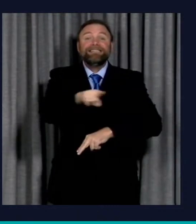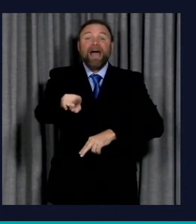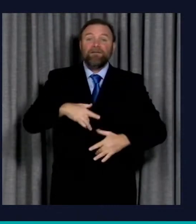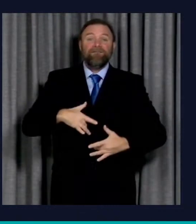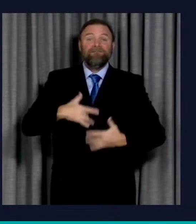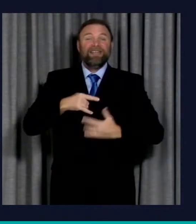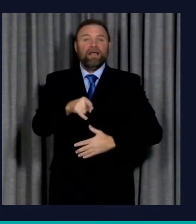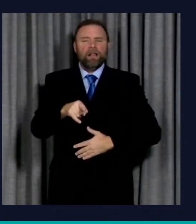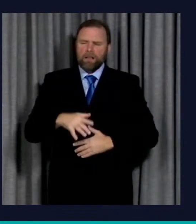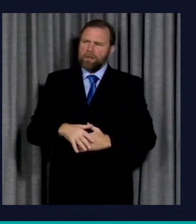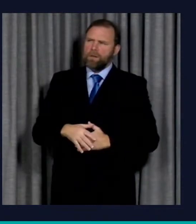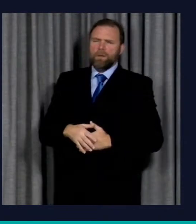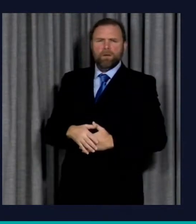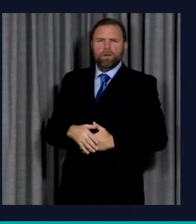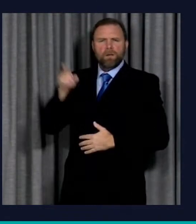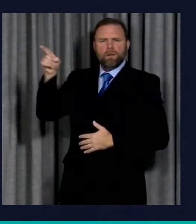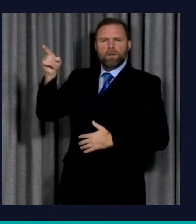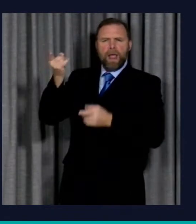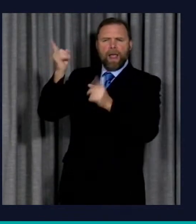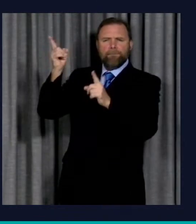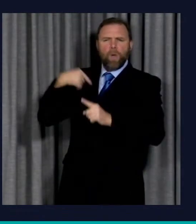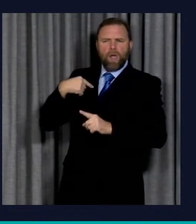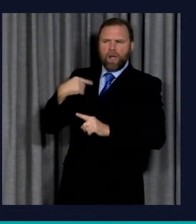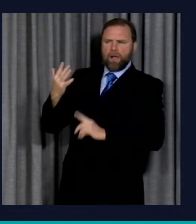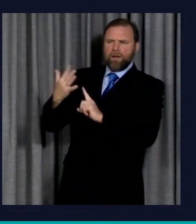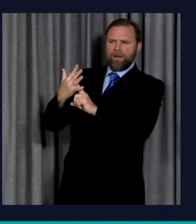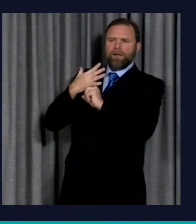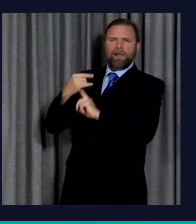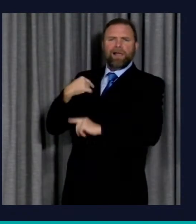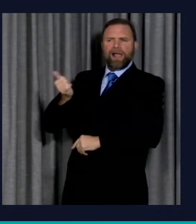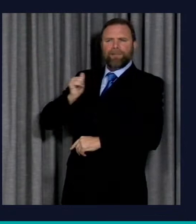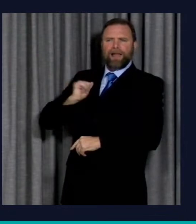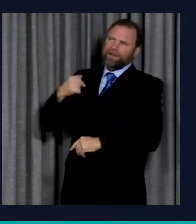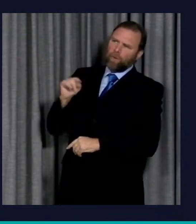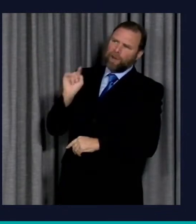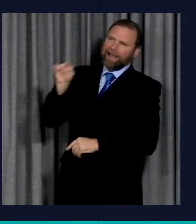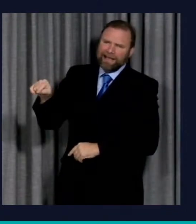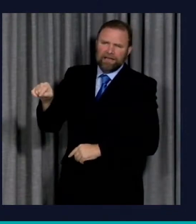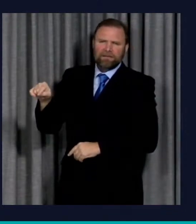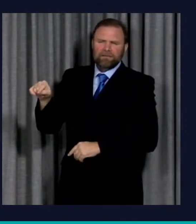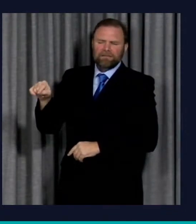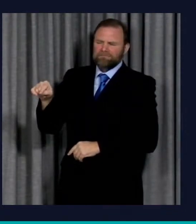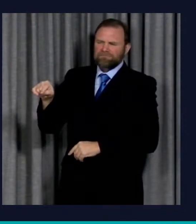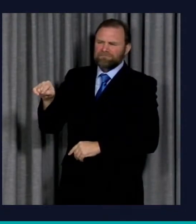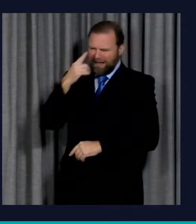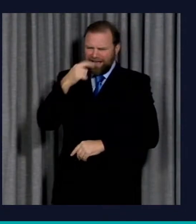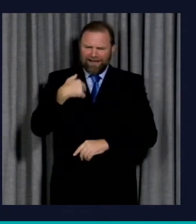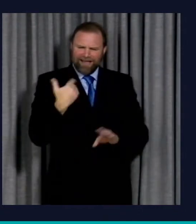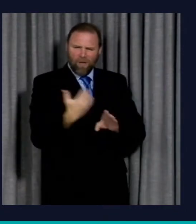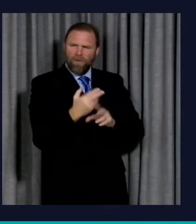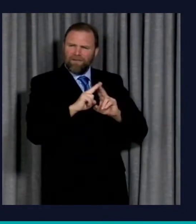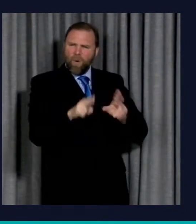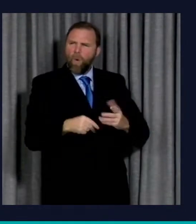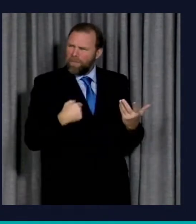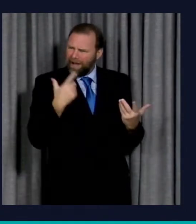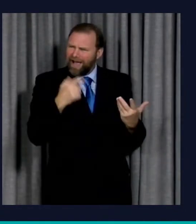is unreasonably expecting them to be in the workplace when they could work from home, that they are able